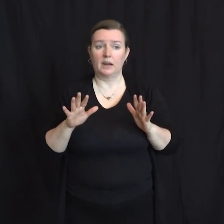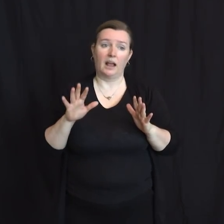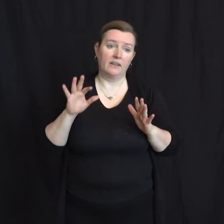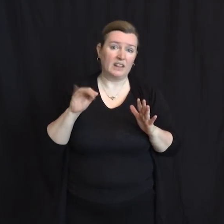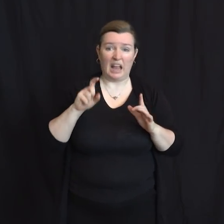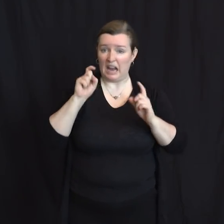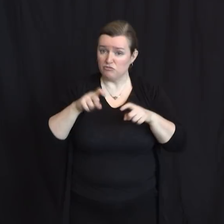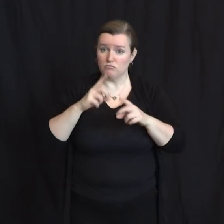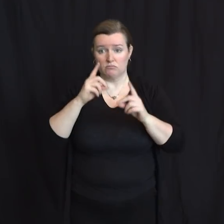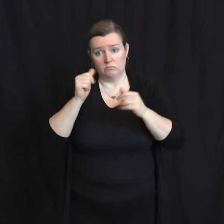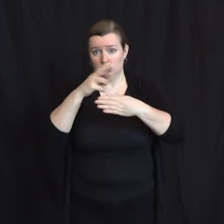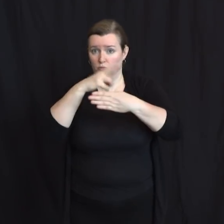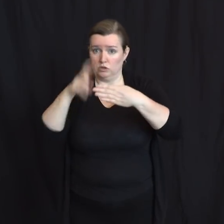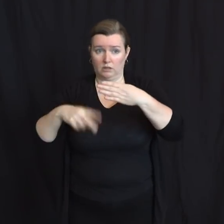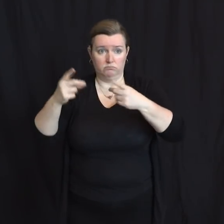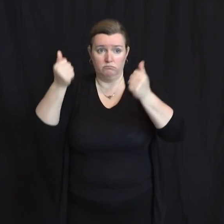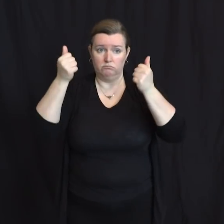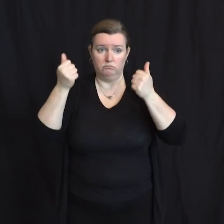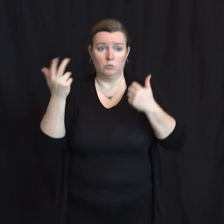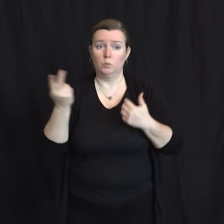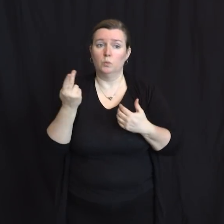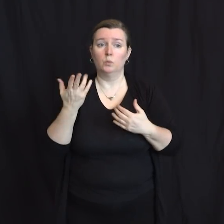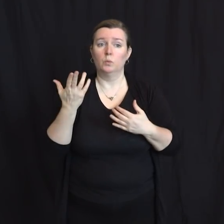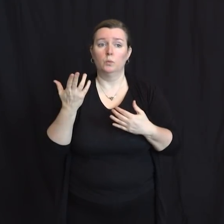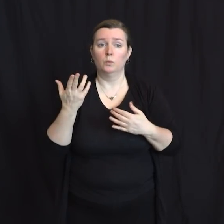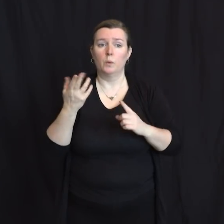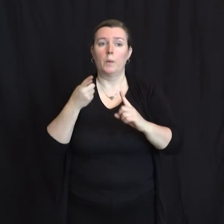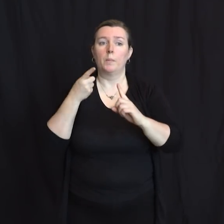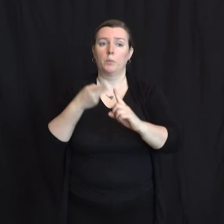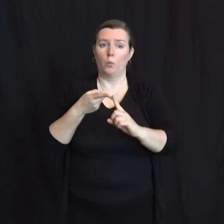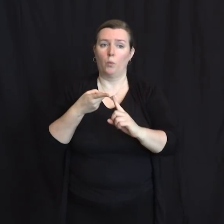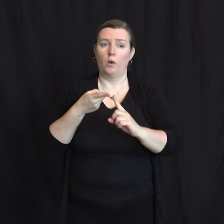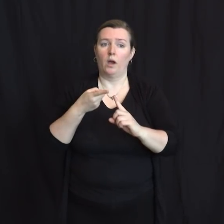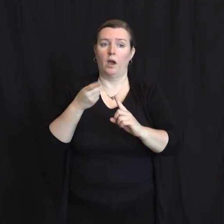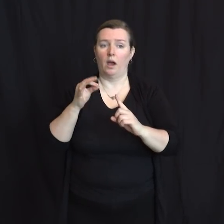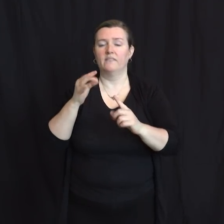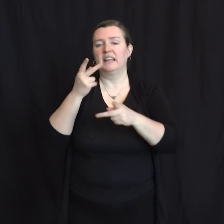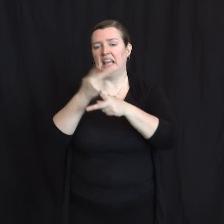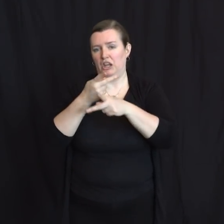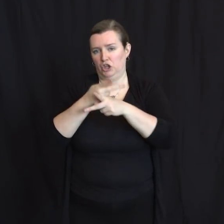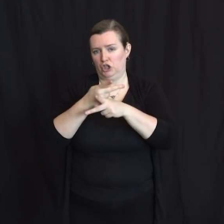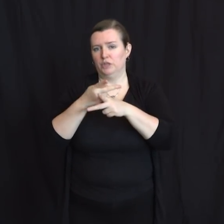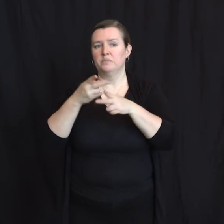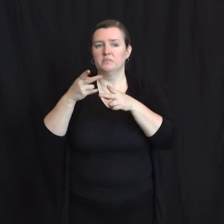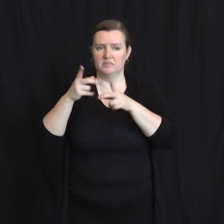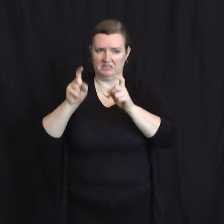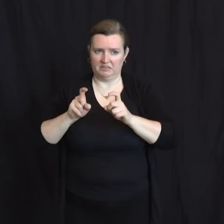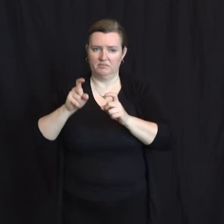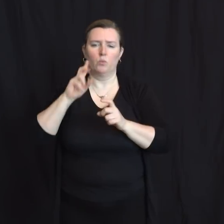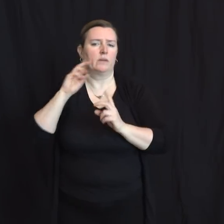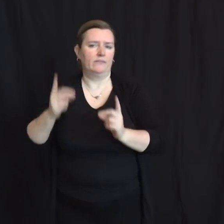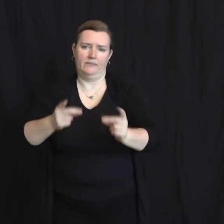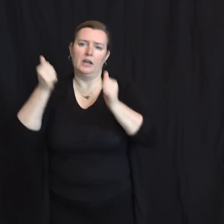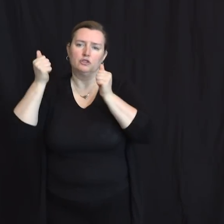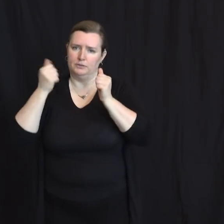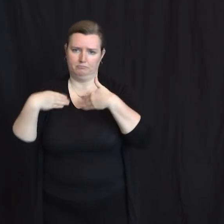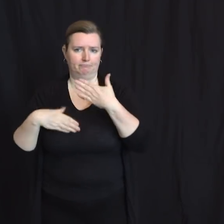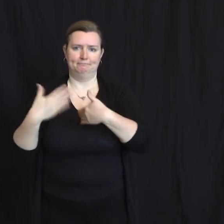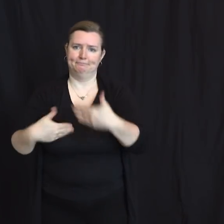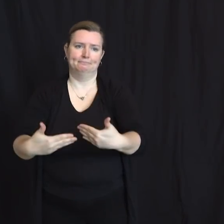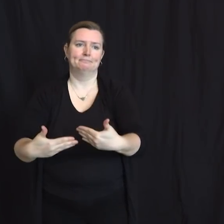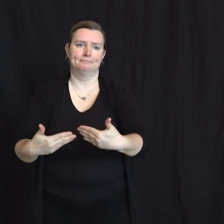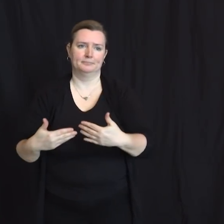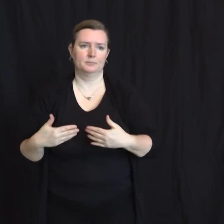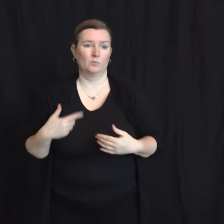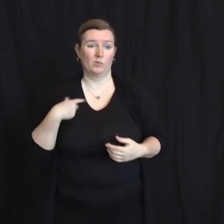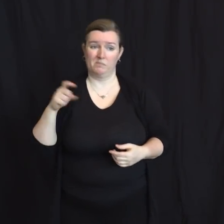use the point of care test. That you have 48 hours. And Governor, you're asking a very important question. As the state develops an appropriate